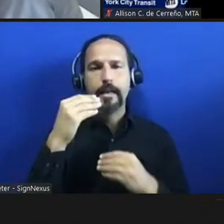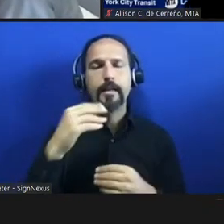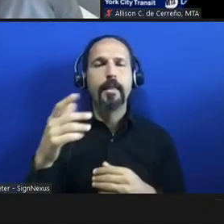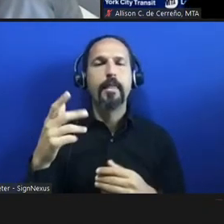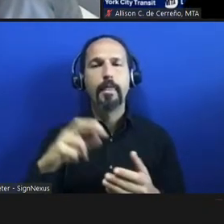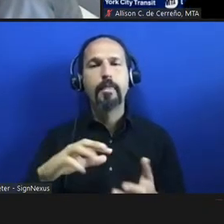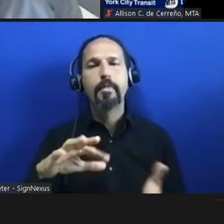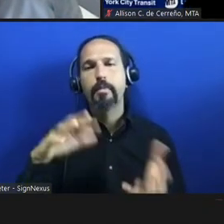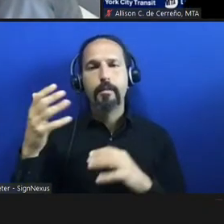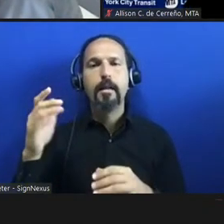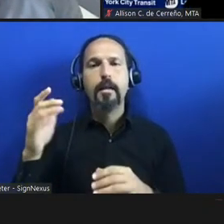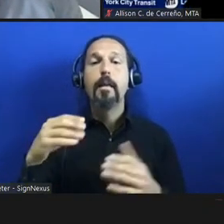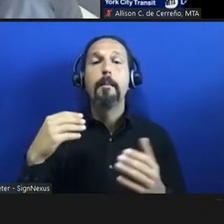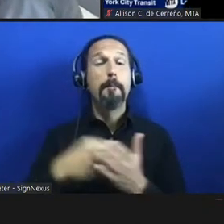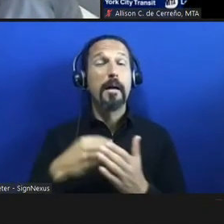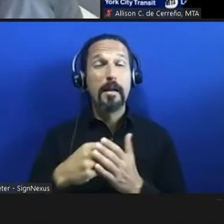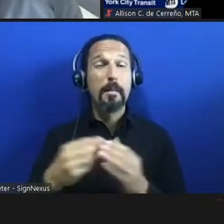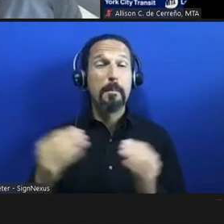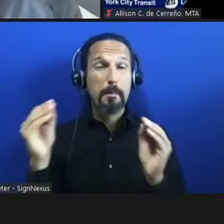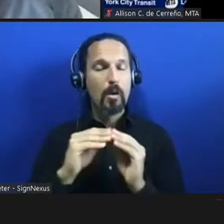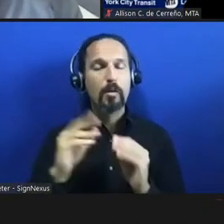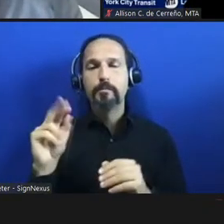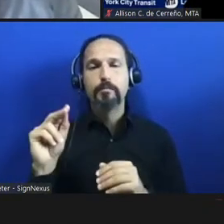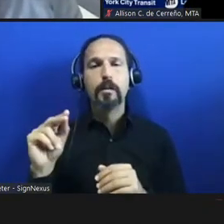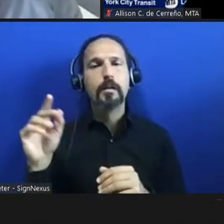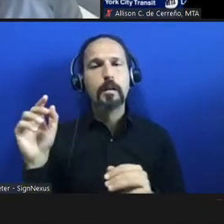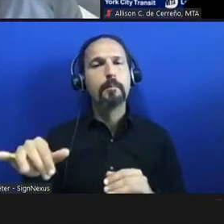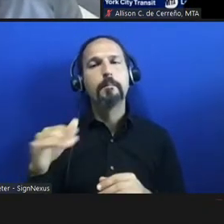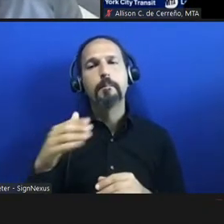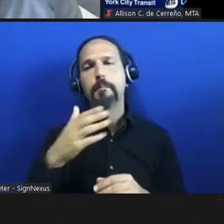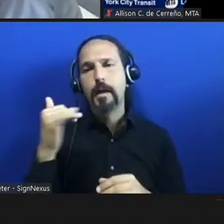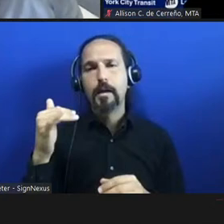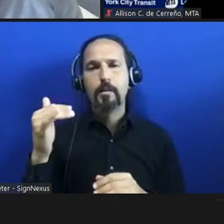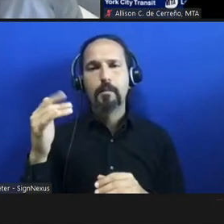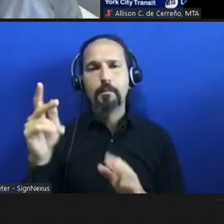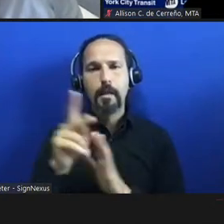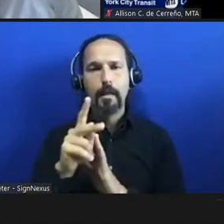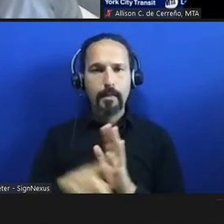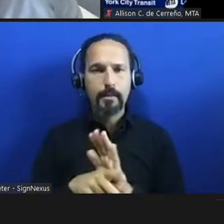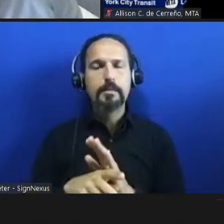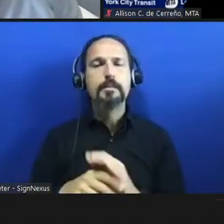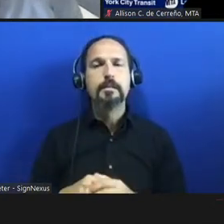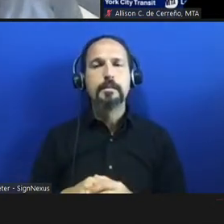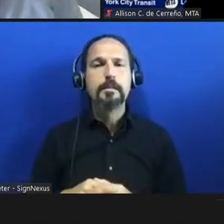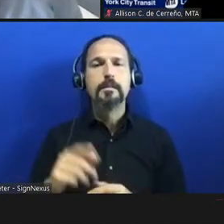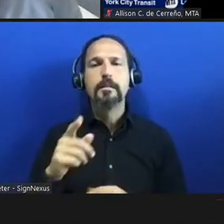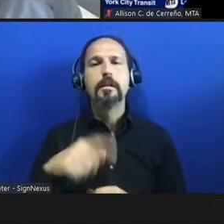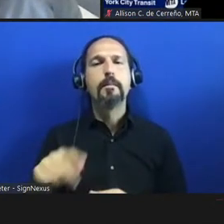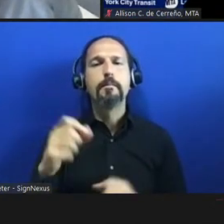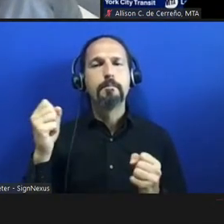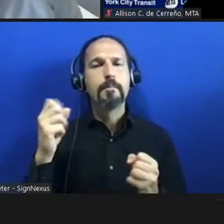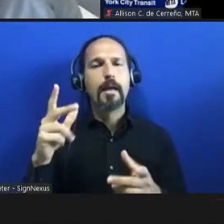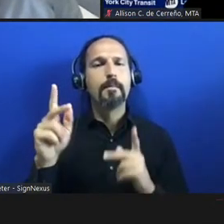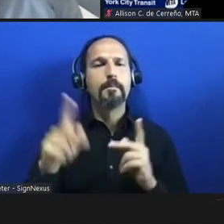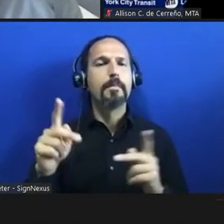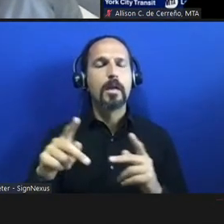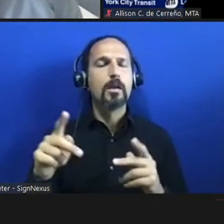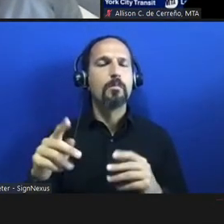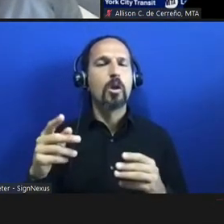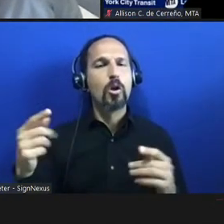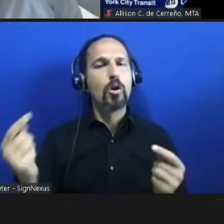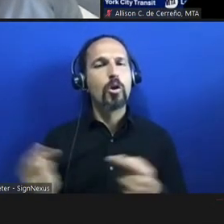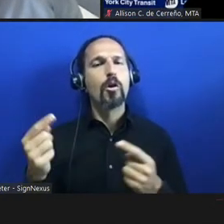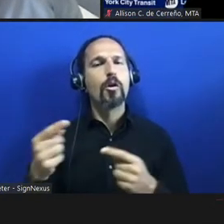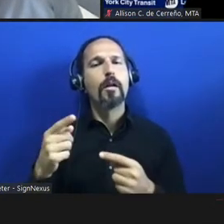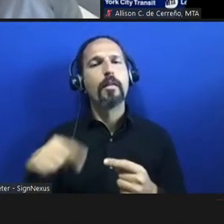more money is not the answer smarter policies are this plan will create many losers but none larger than the